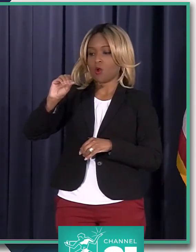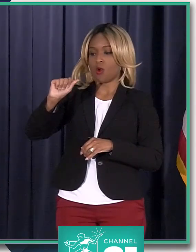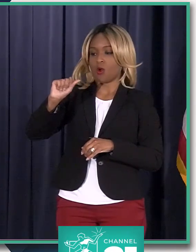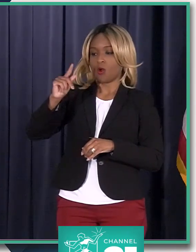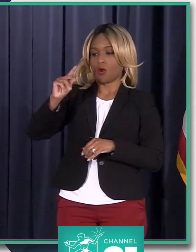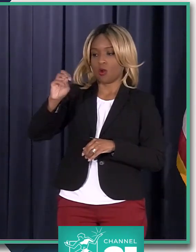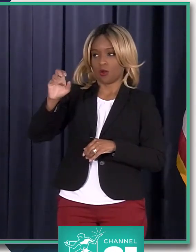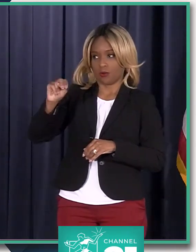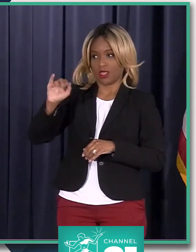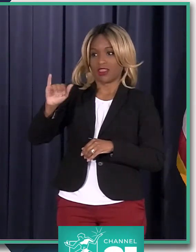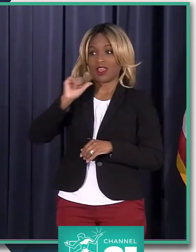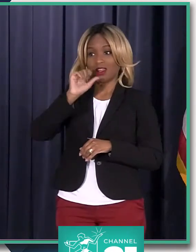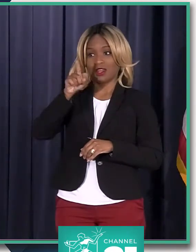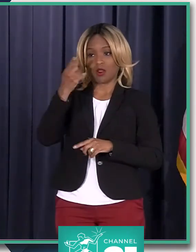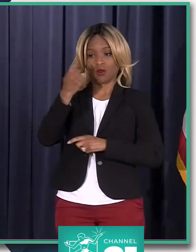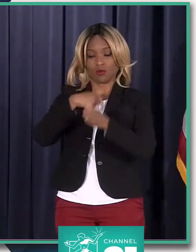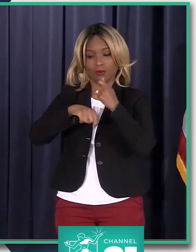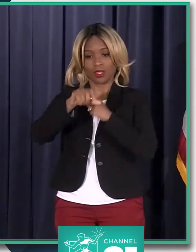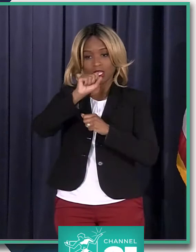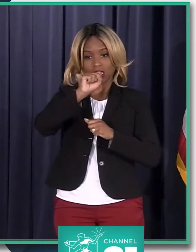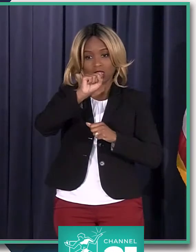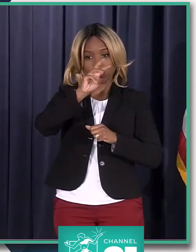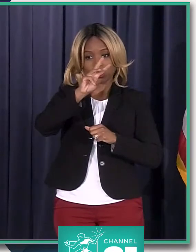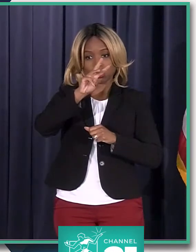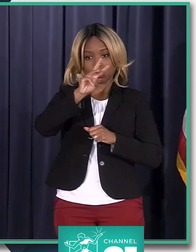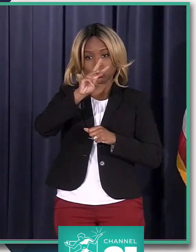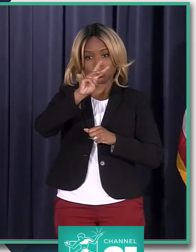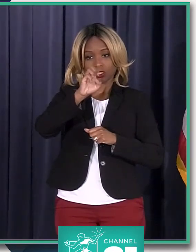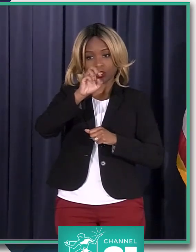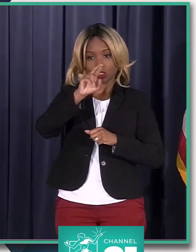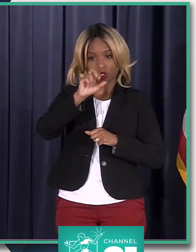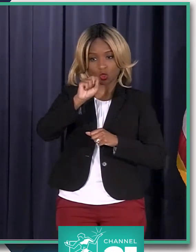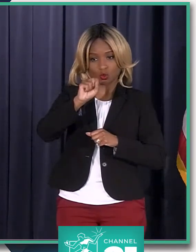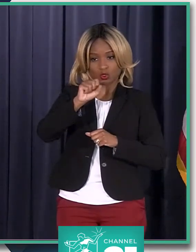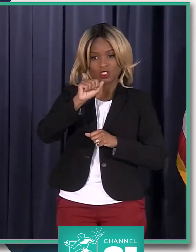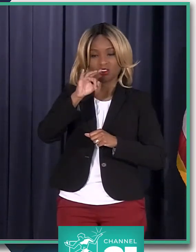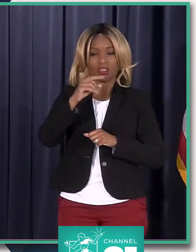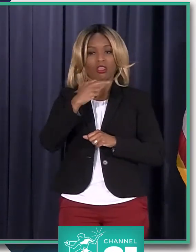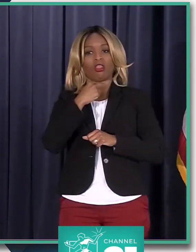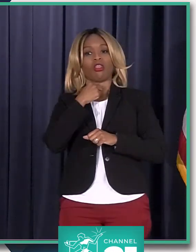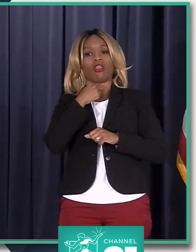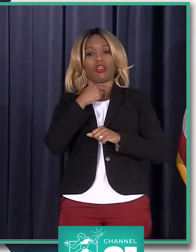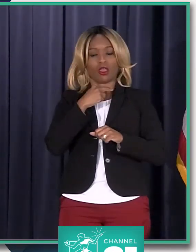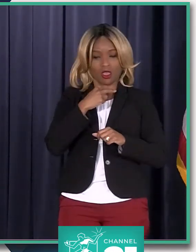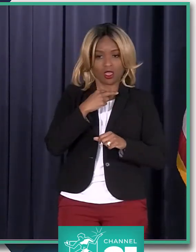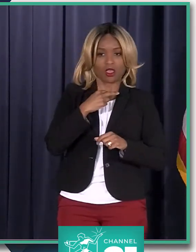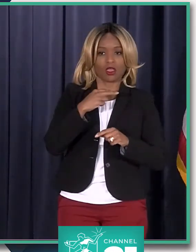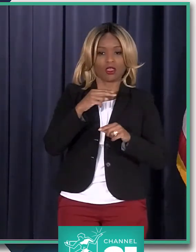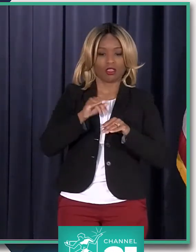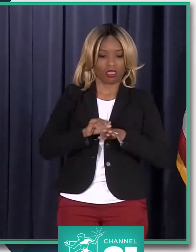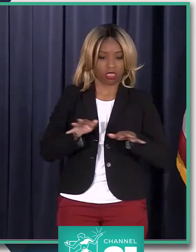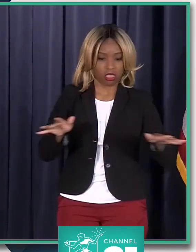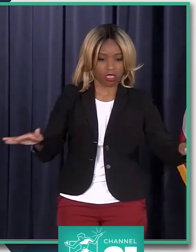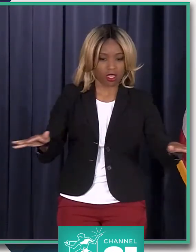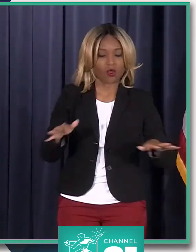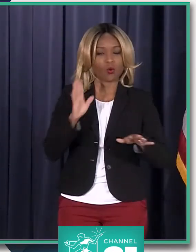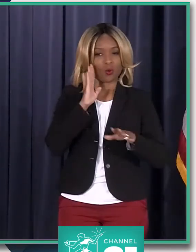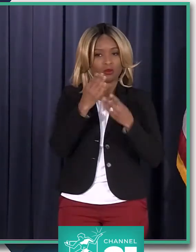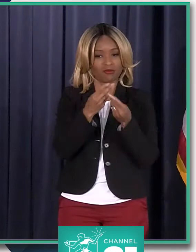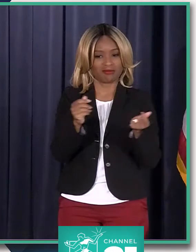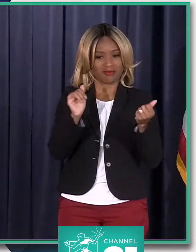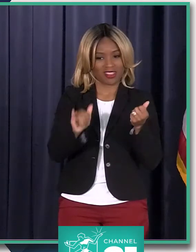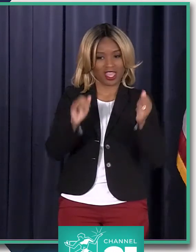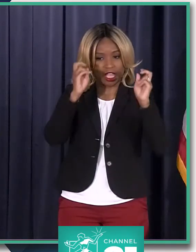to replace sewers that when they back up, they cause water and basement complaints. So we're going to resolve that